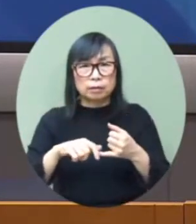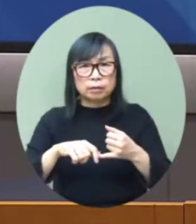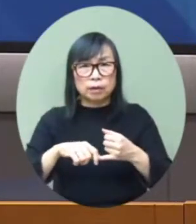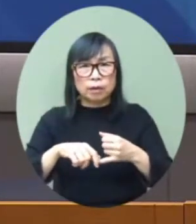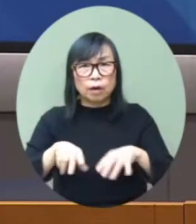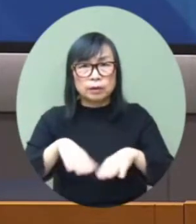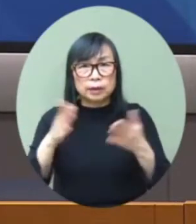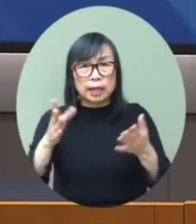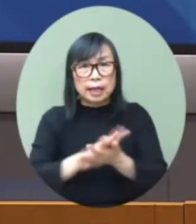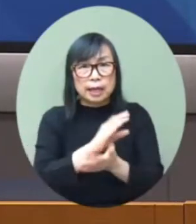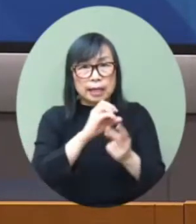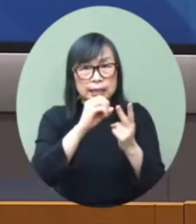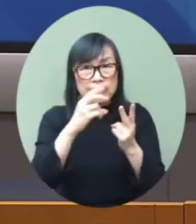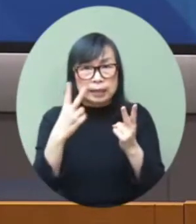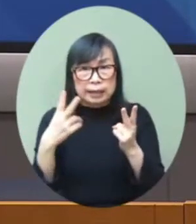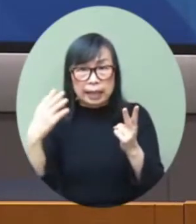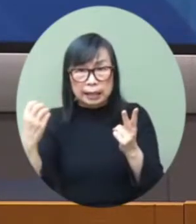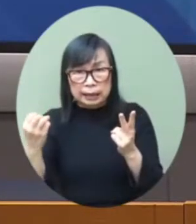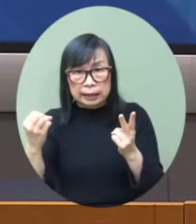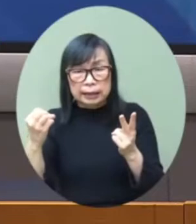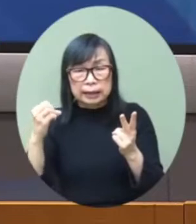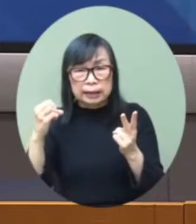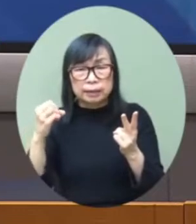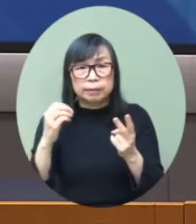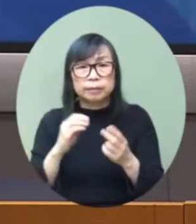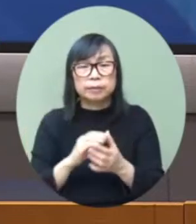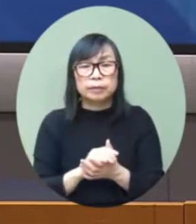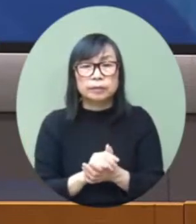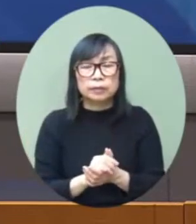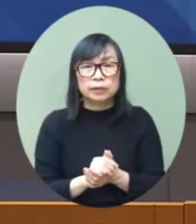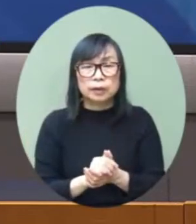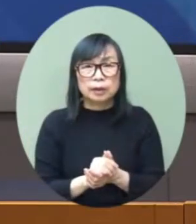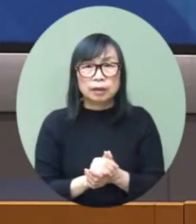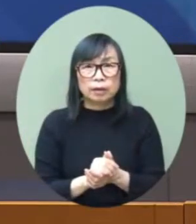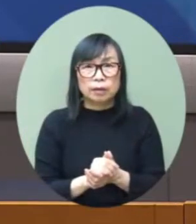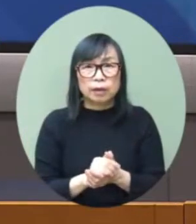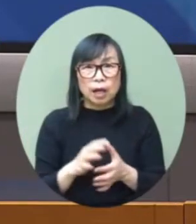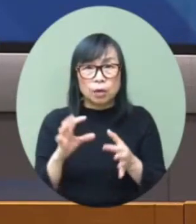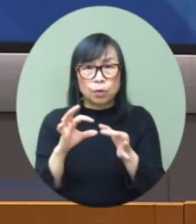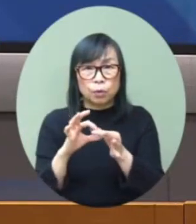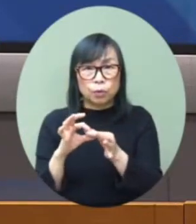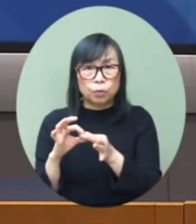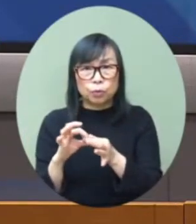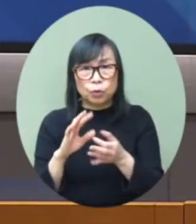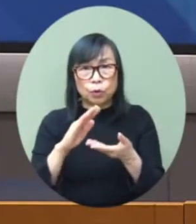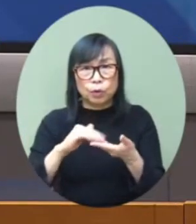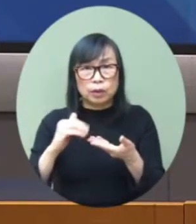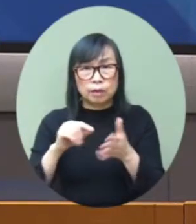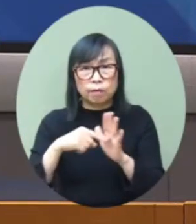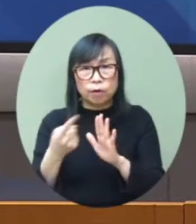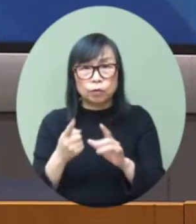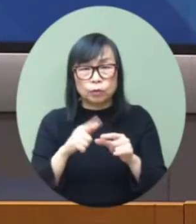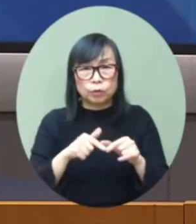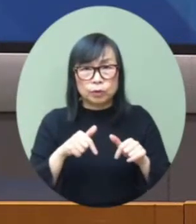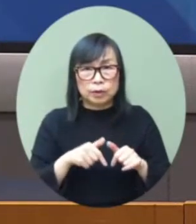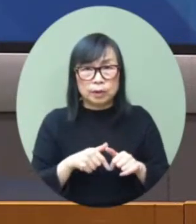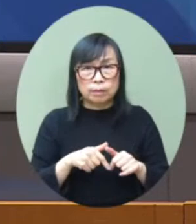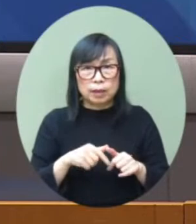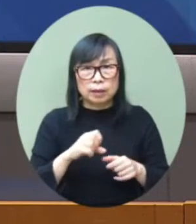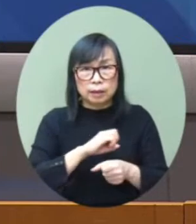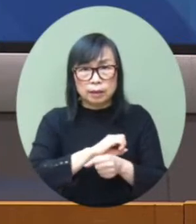At the beginning of the epidemic, that is back in 2020, we worked with